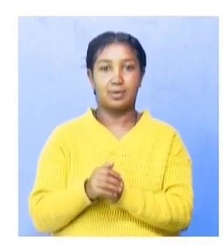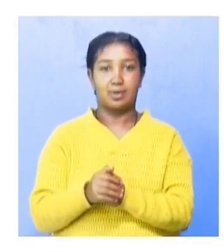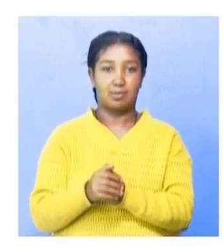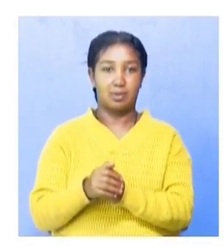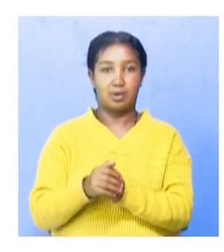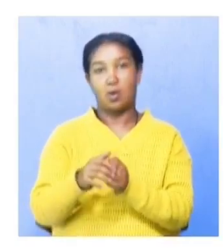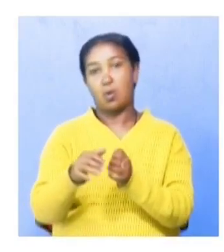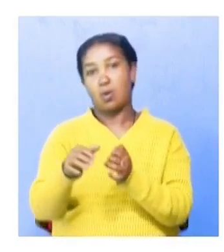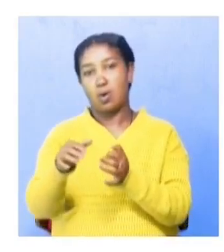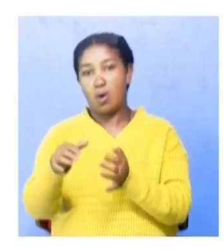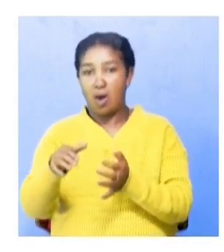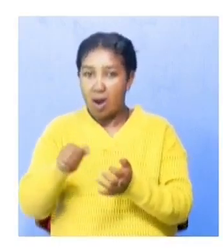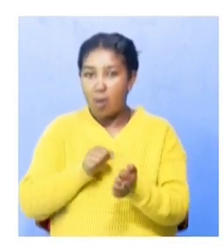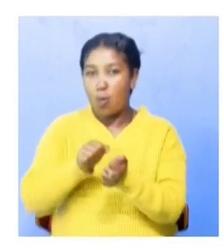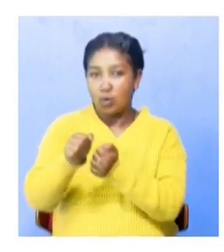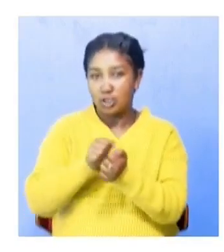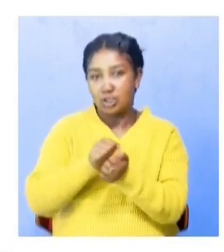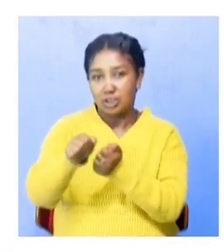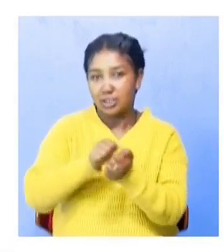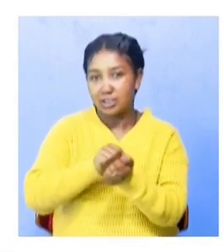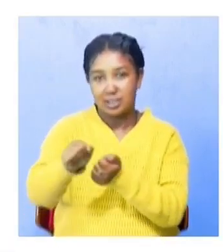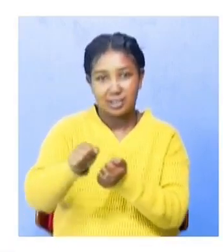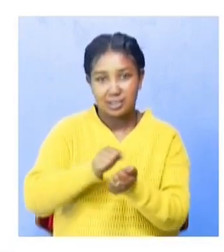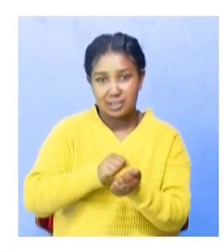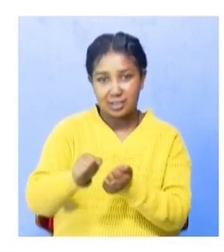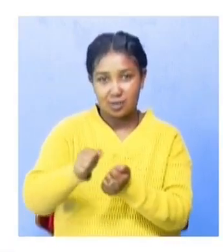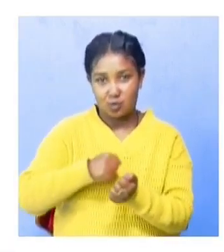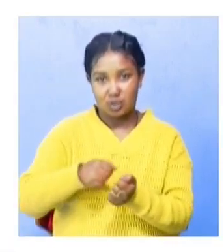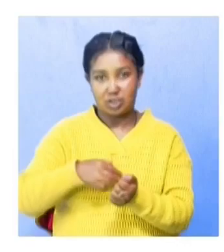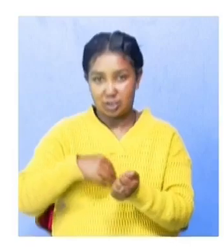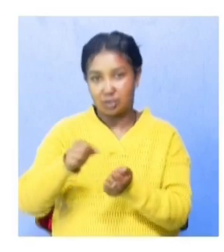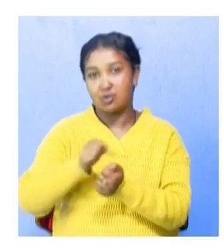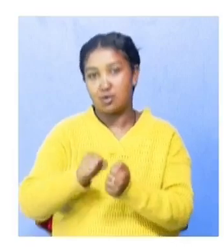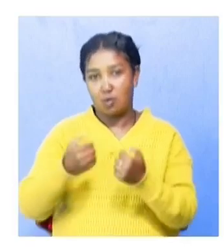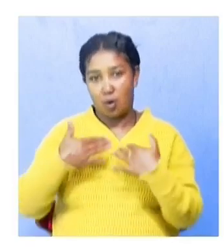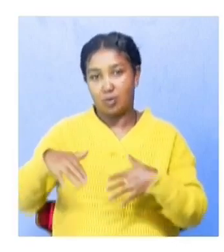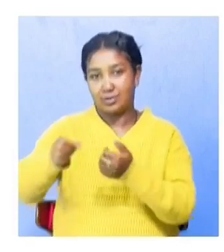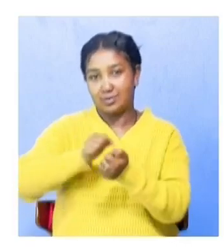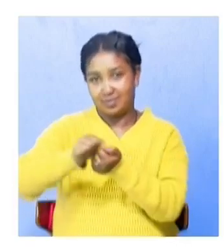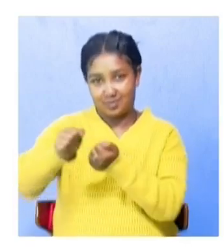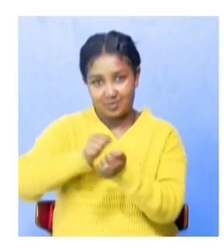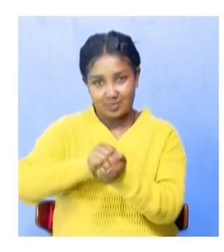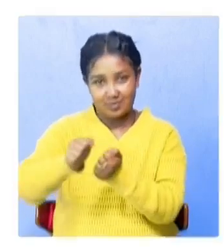washing. We were washing clothes.